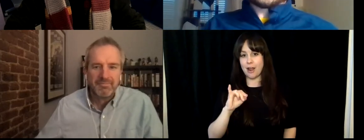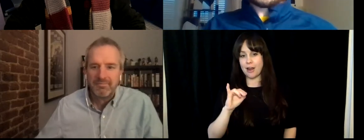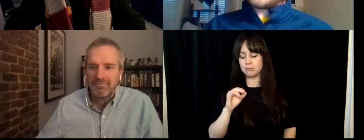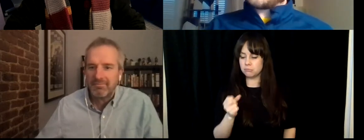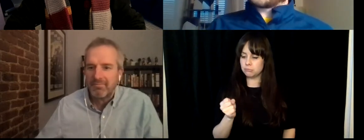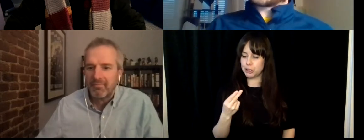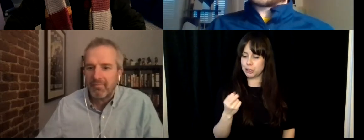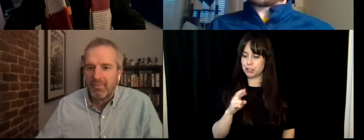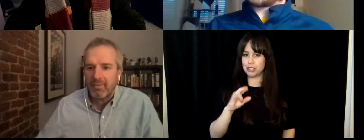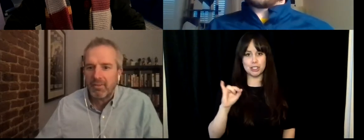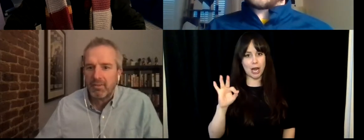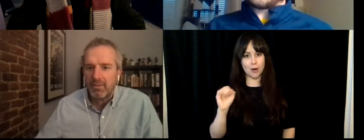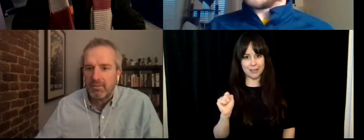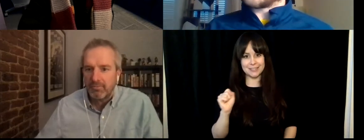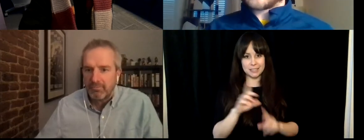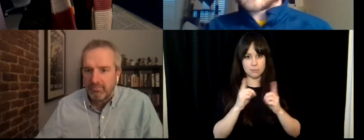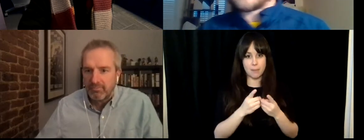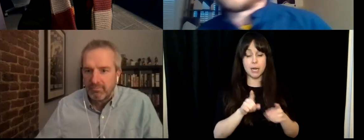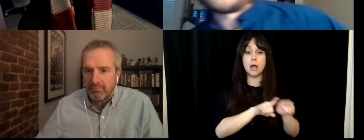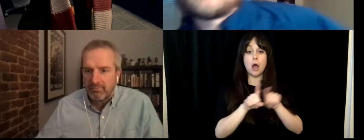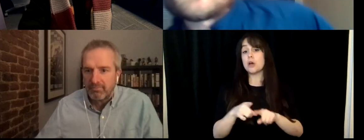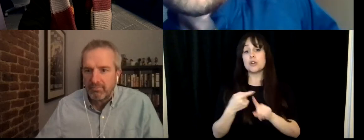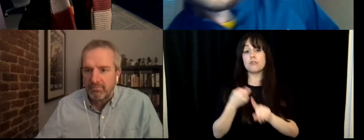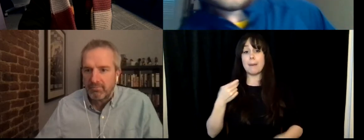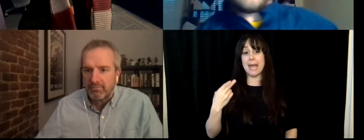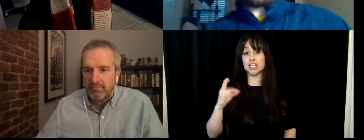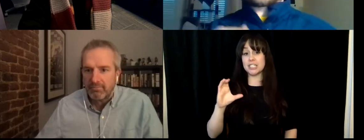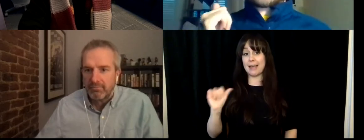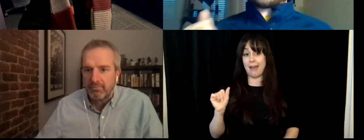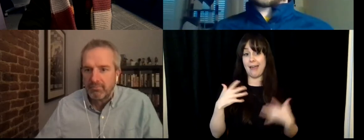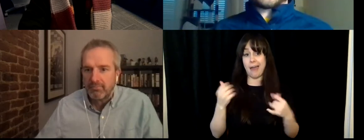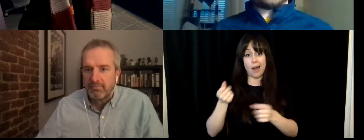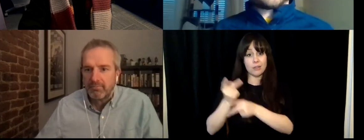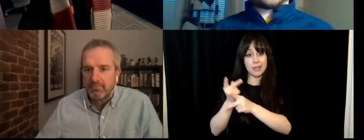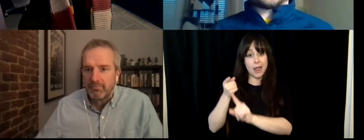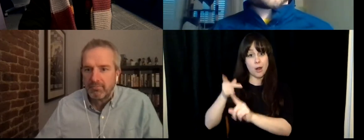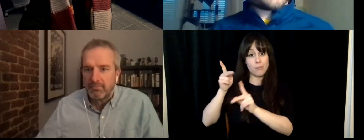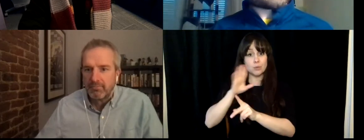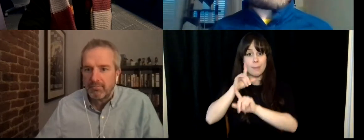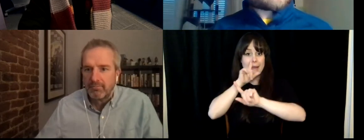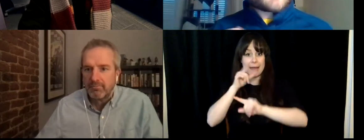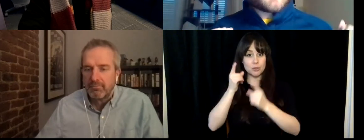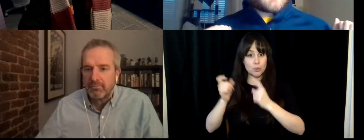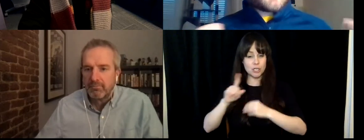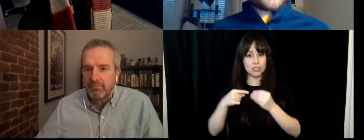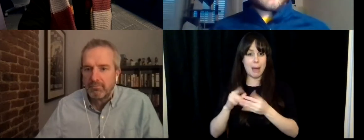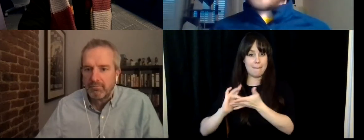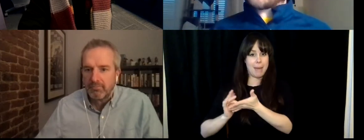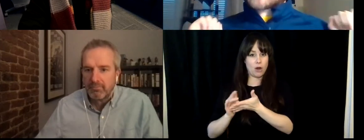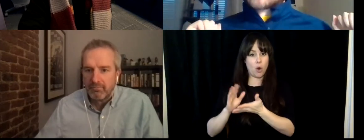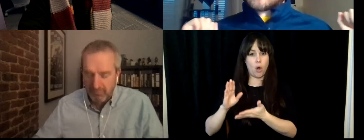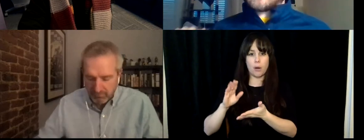Healthcare, and he will discuss medical billing, as well as, I imagine, some other fields within the medical industry.